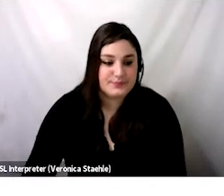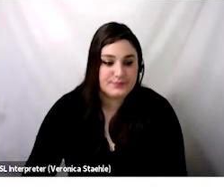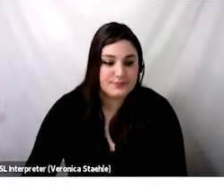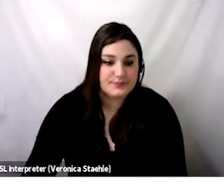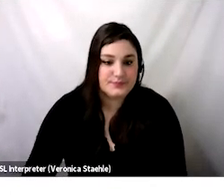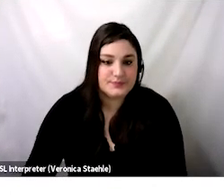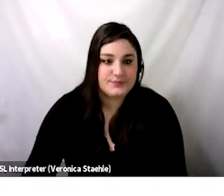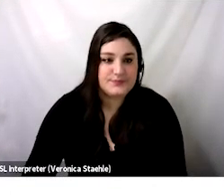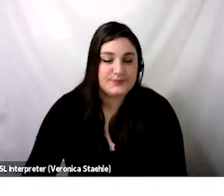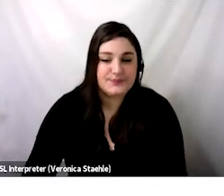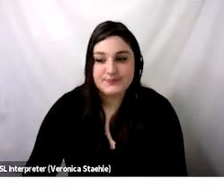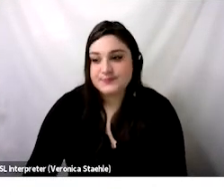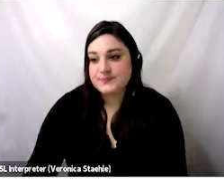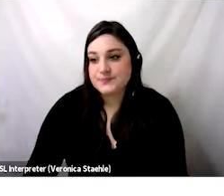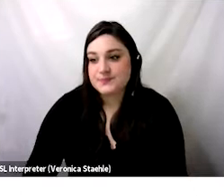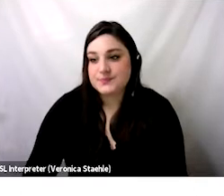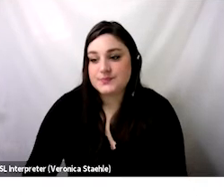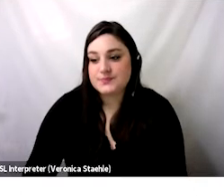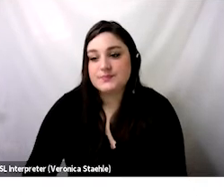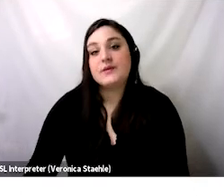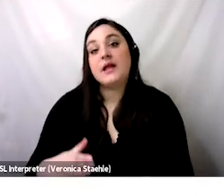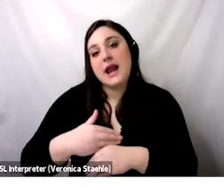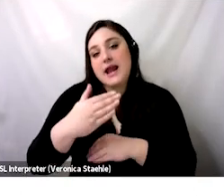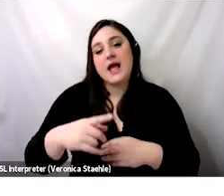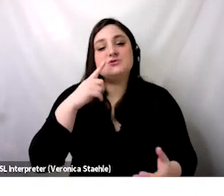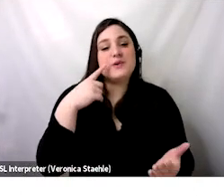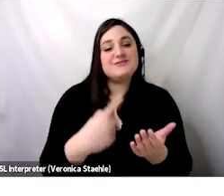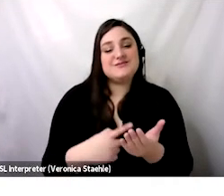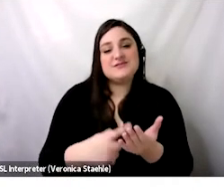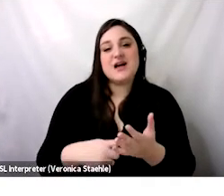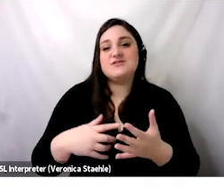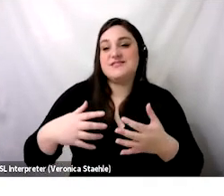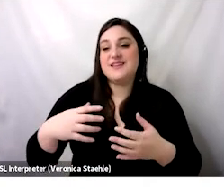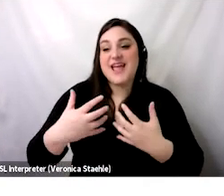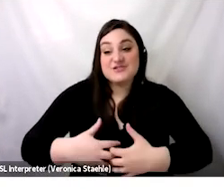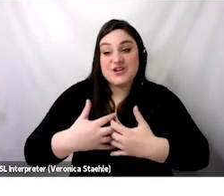Next, we'll talk about the Industrial Revolution and textile.